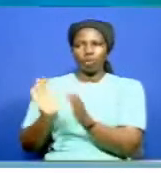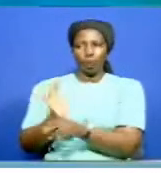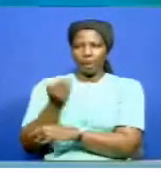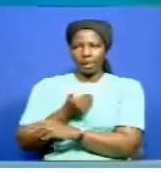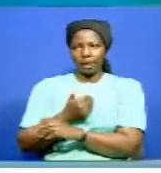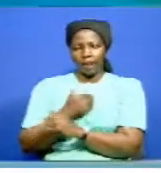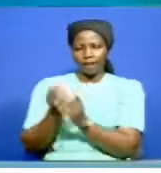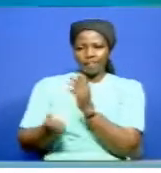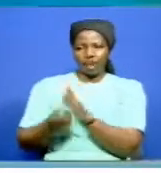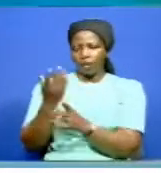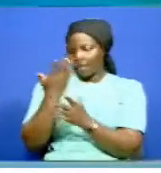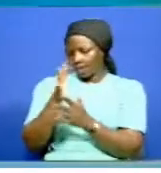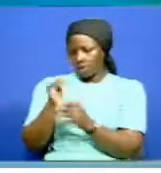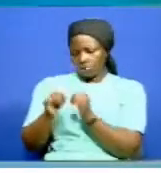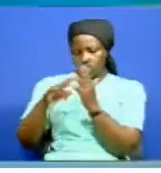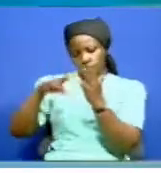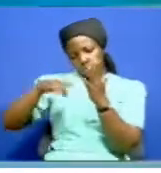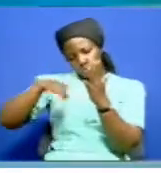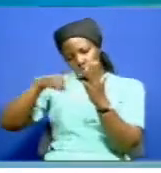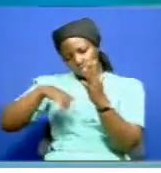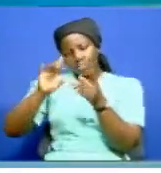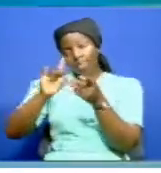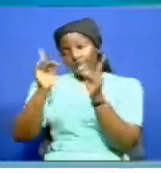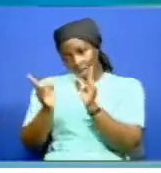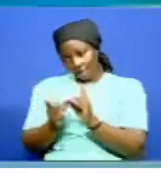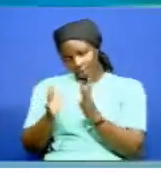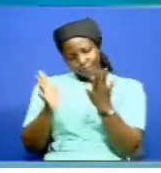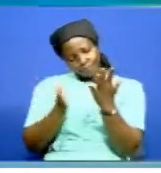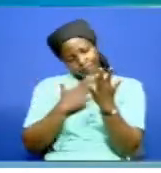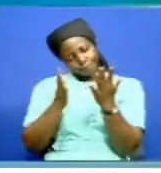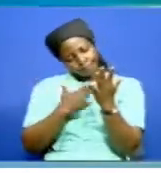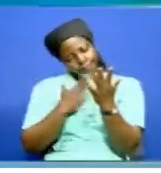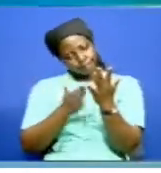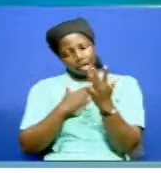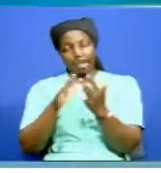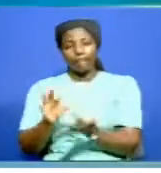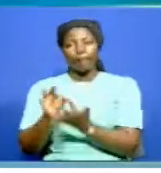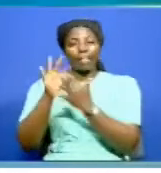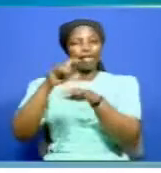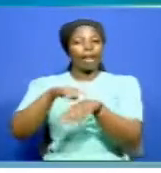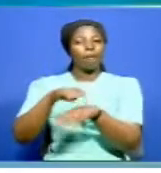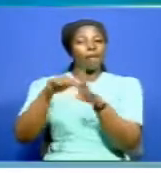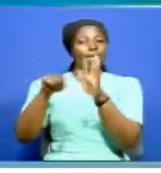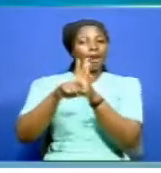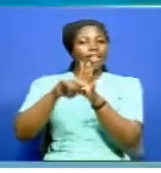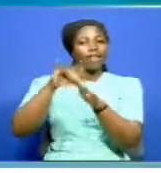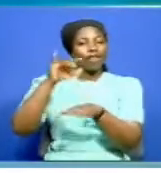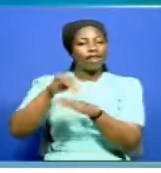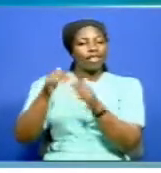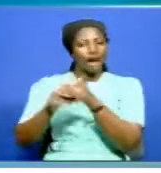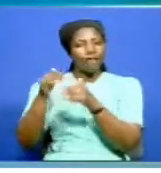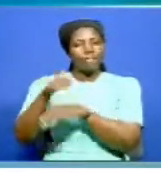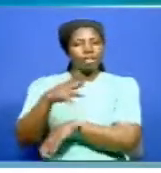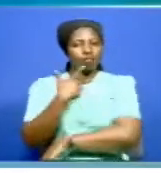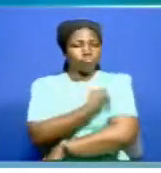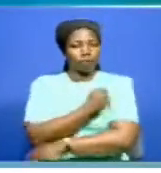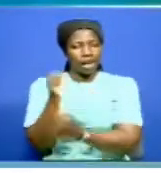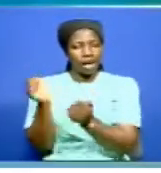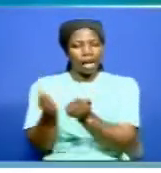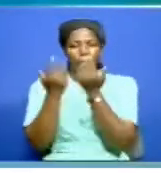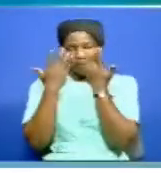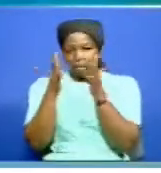going through this data, especially where the adverse events following immunization take place, so that they could be able